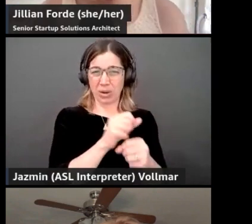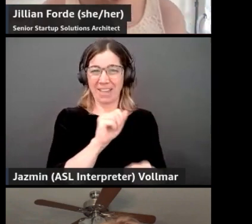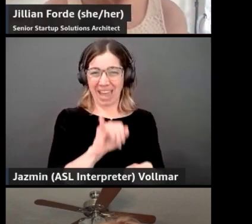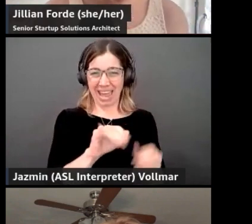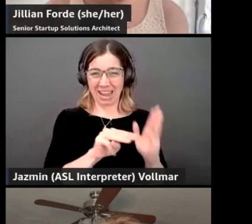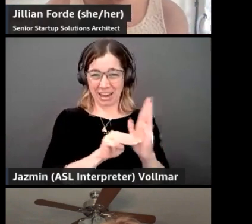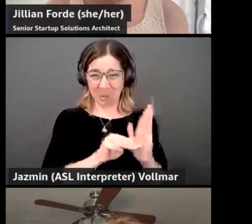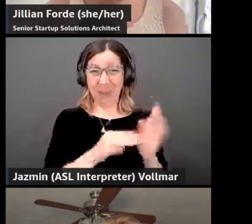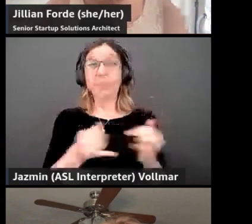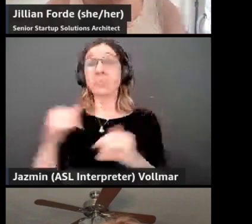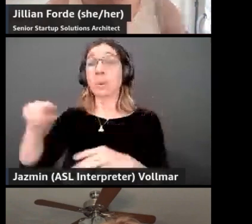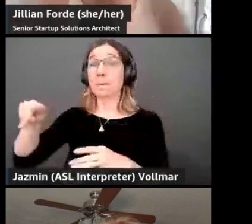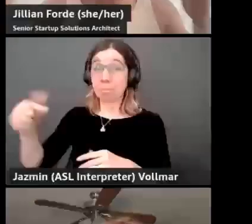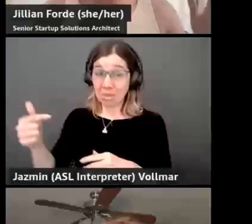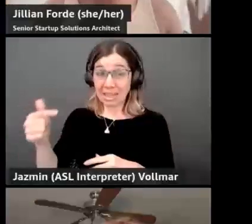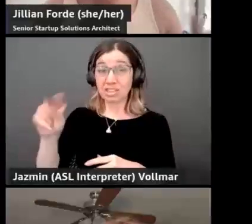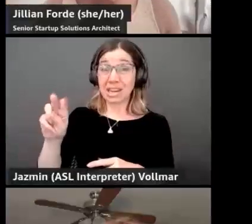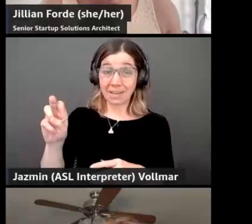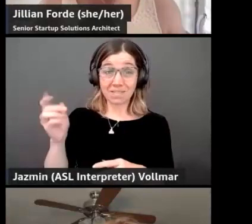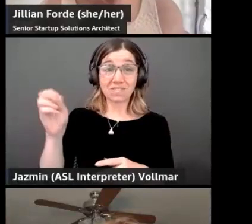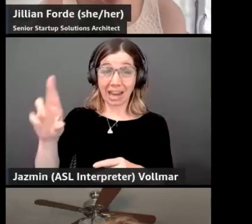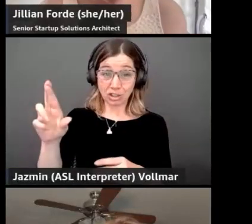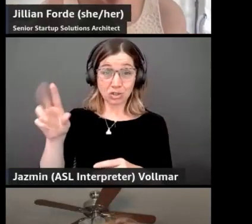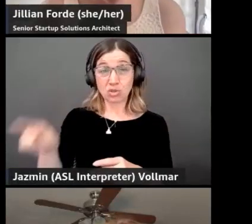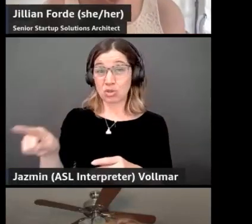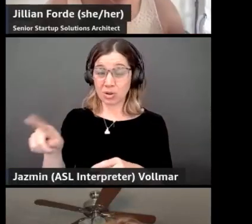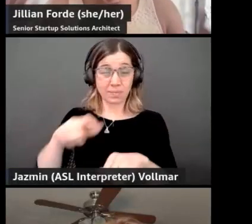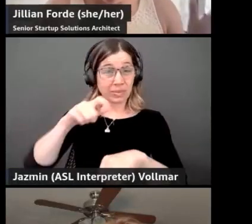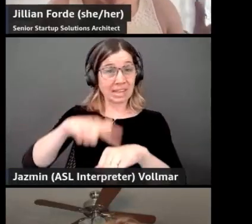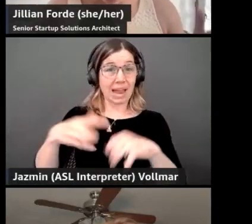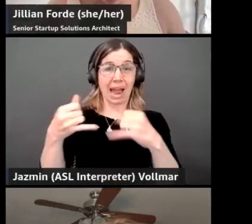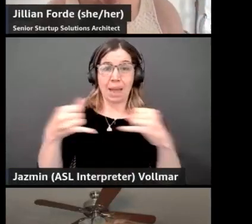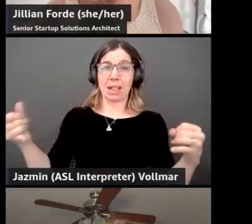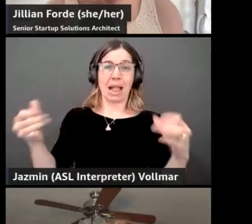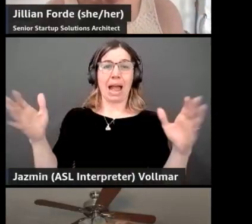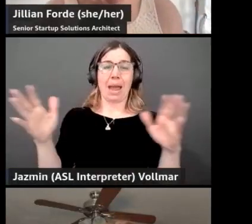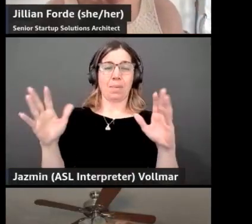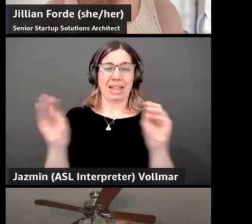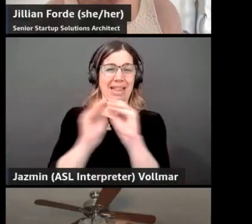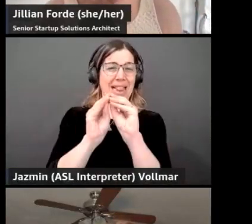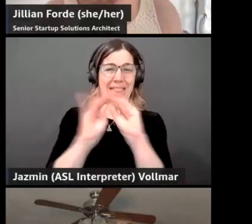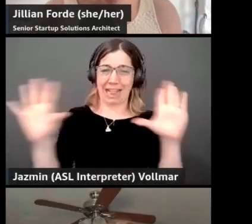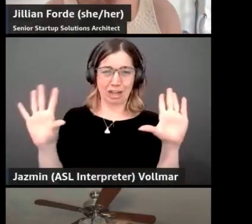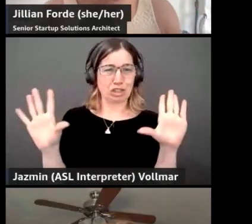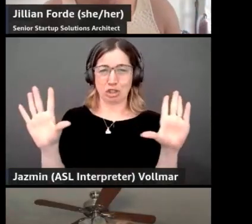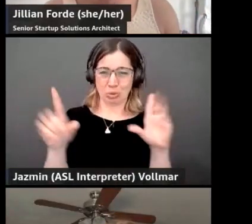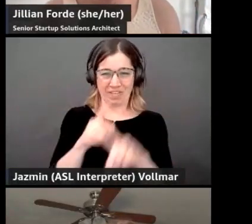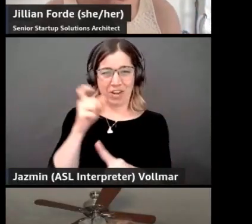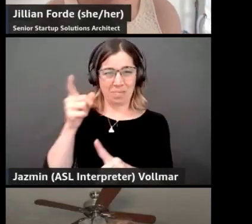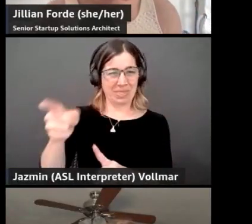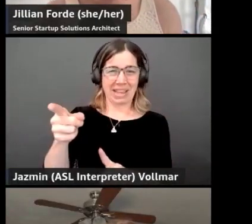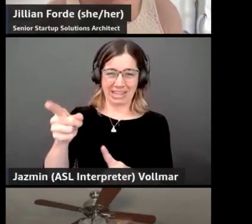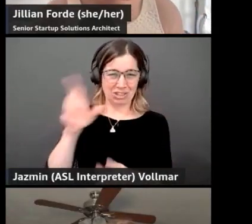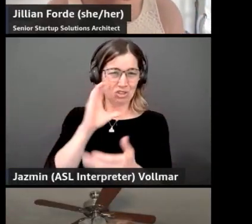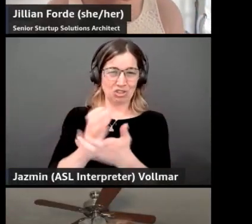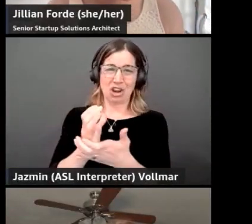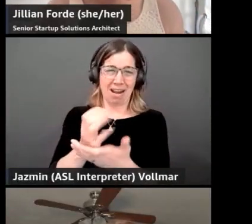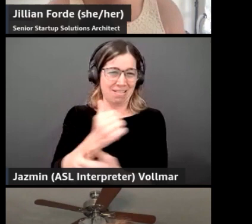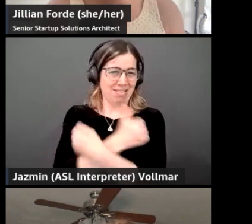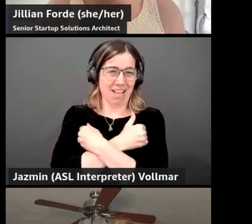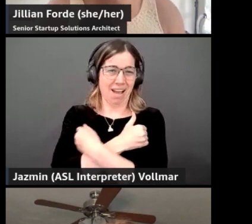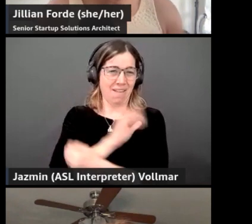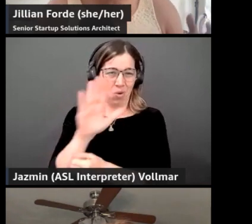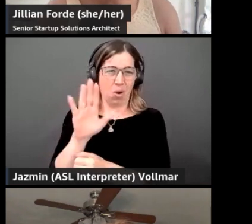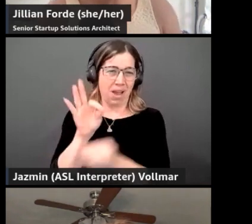with pgvector, it's the timeline's very clear, I would say, from this chart. And I loved your explanation of it.